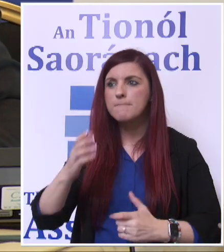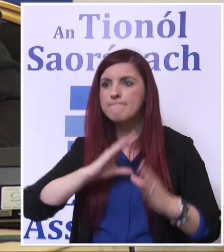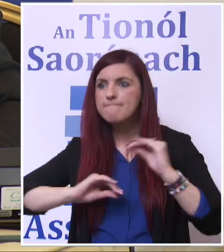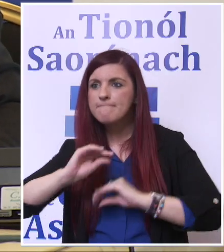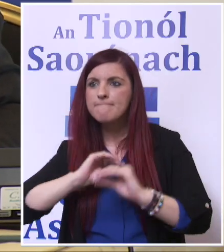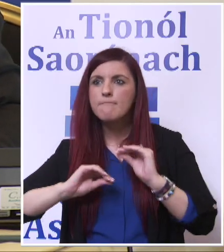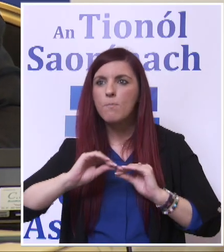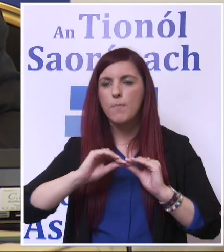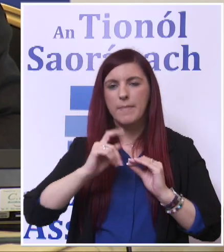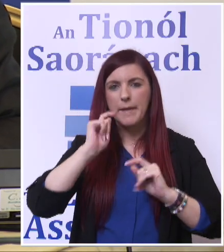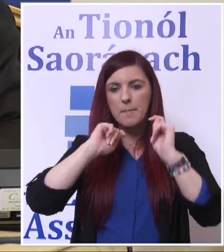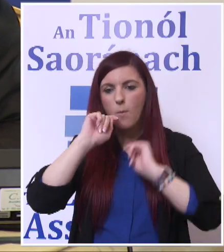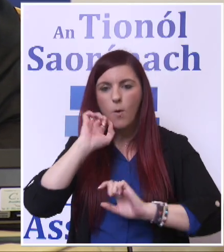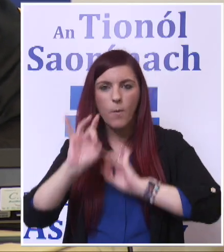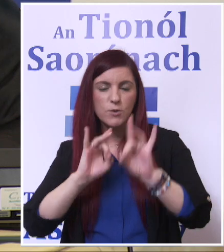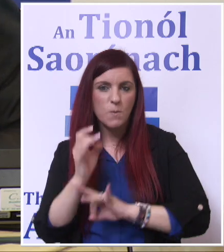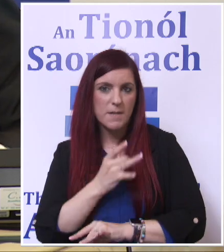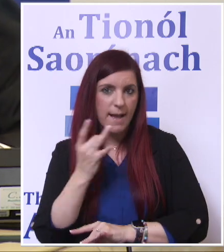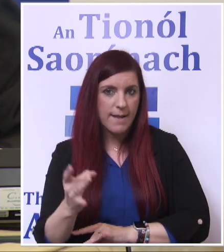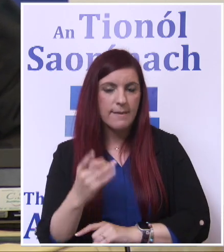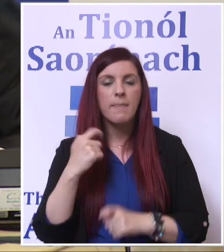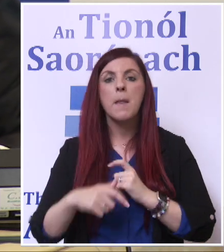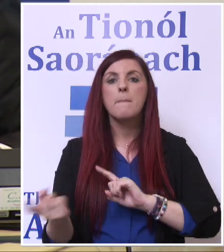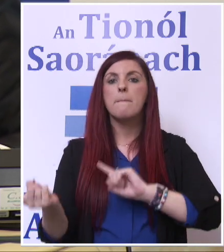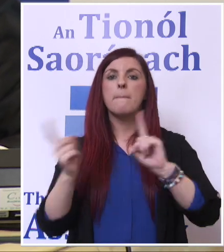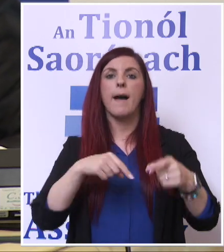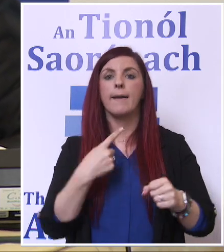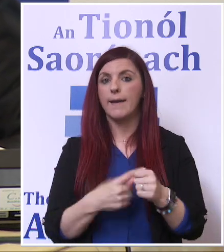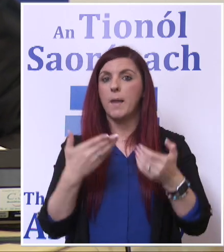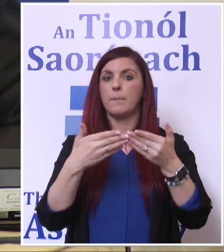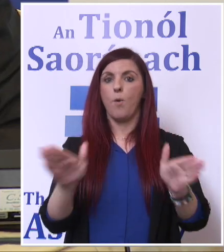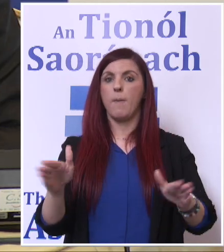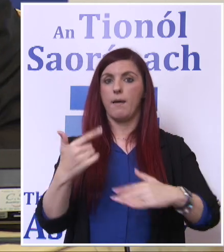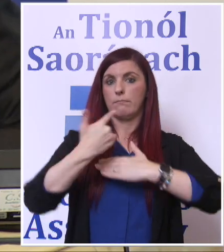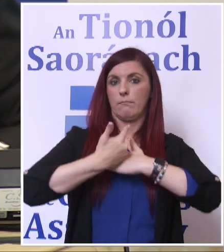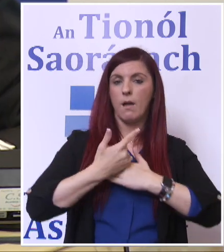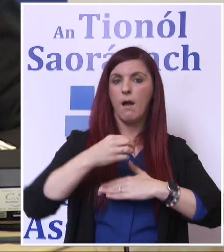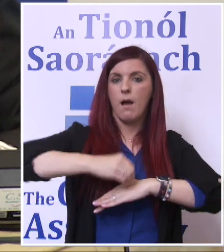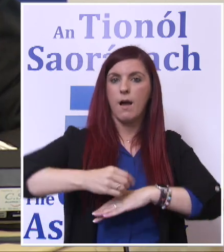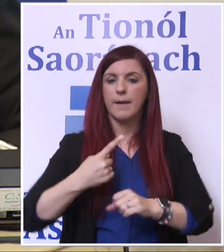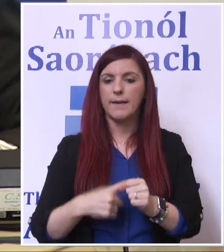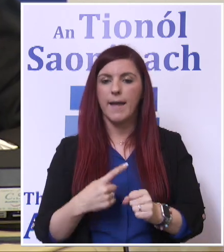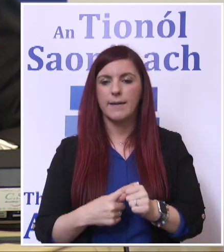our local authorities. We'll reconvene back at